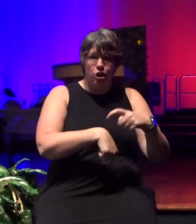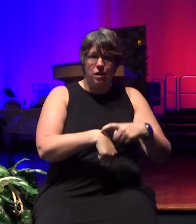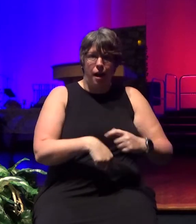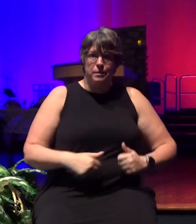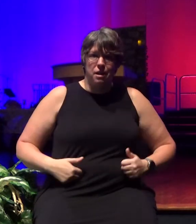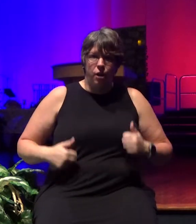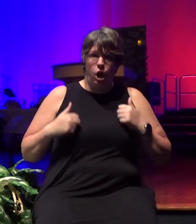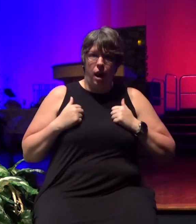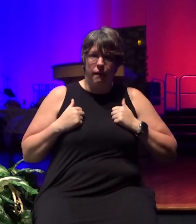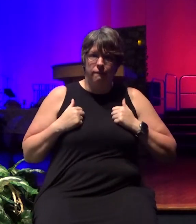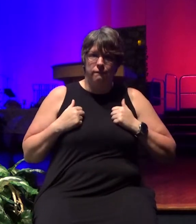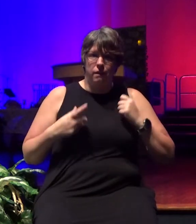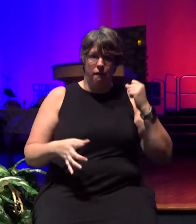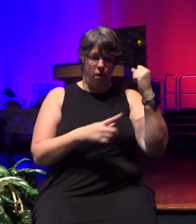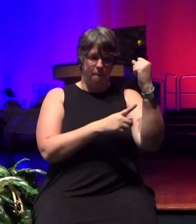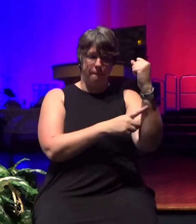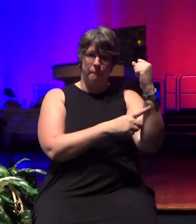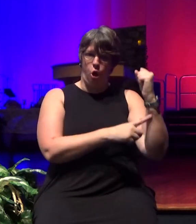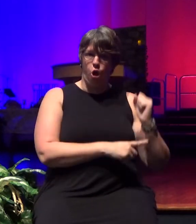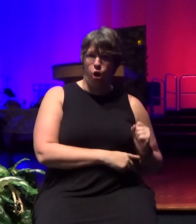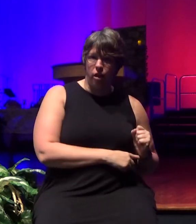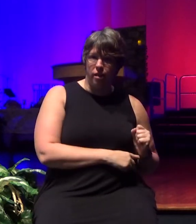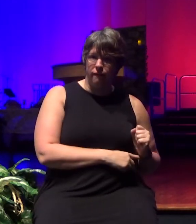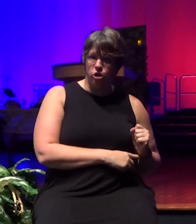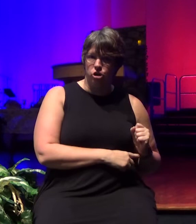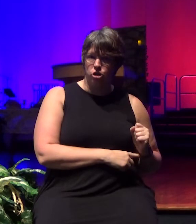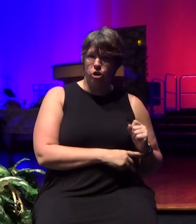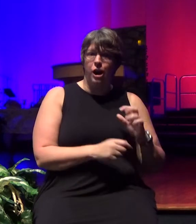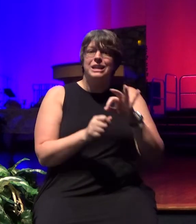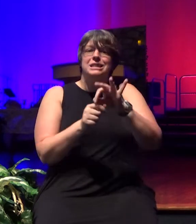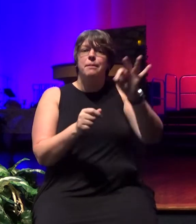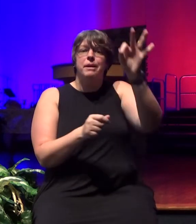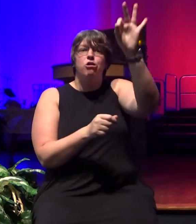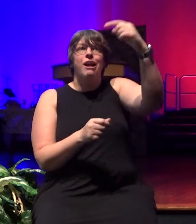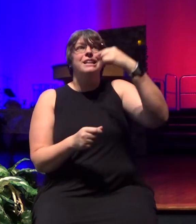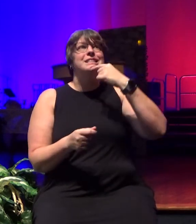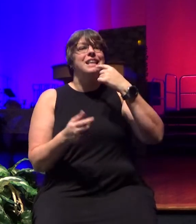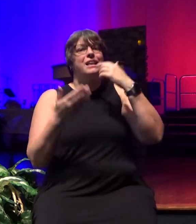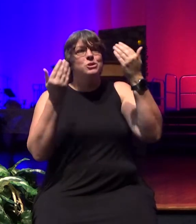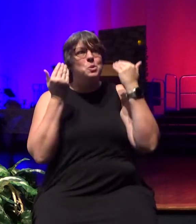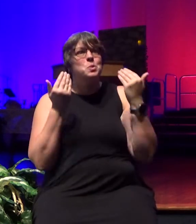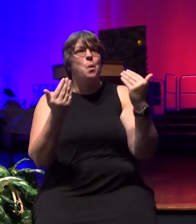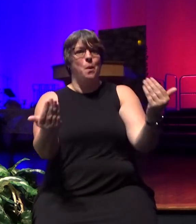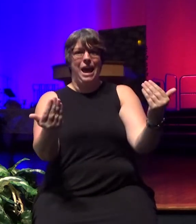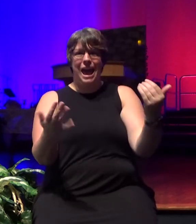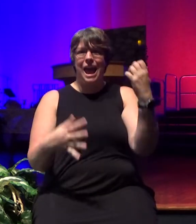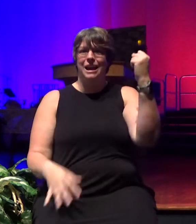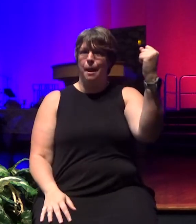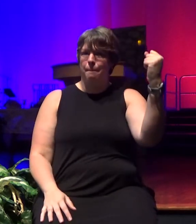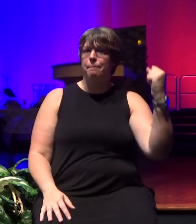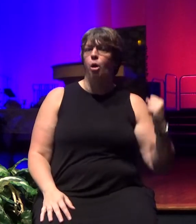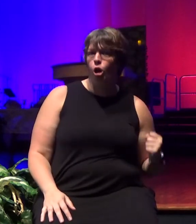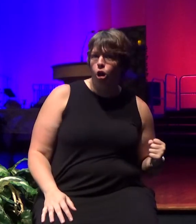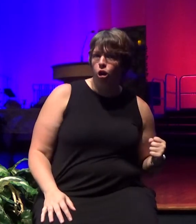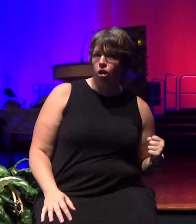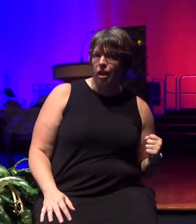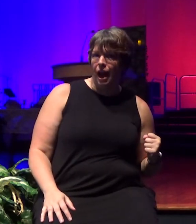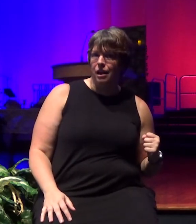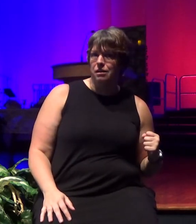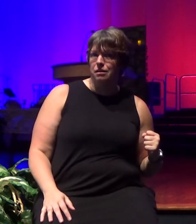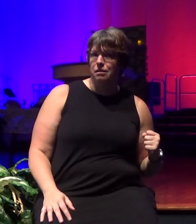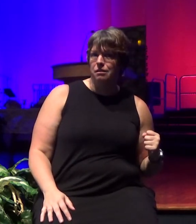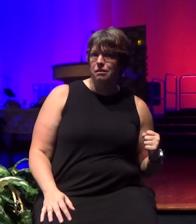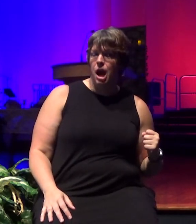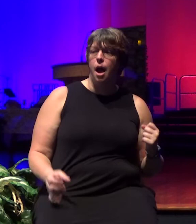experience. Pull the release lever. Pull the release lever. And of course, many of us, if not all of us, have had the experience